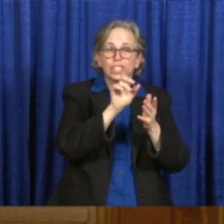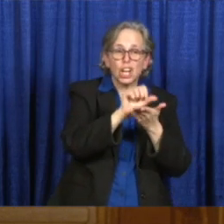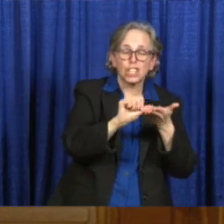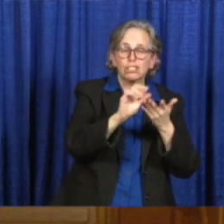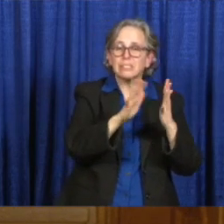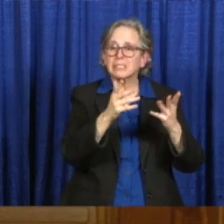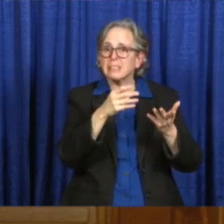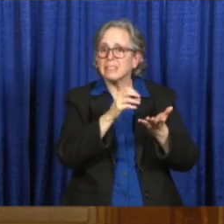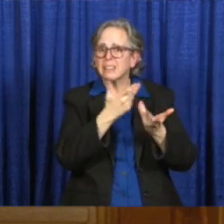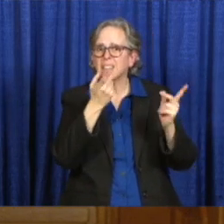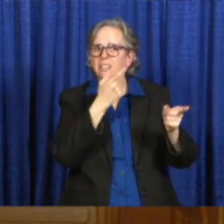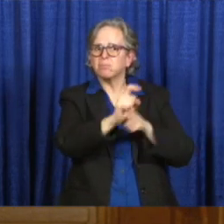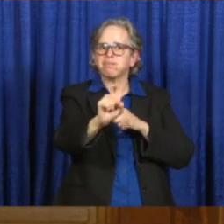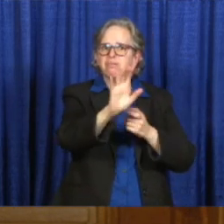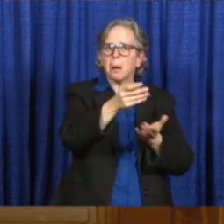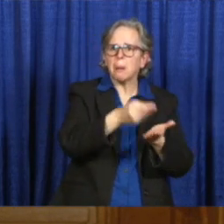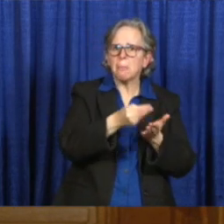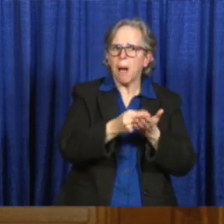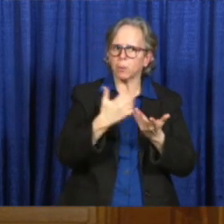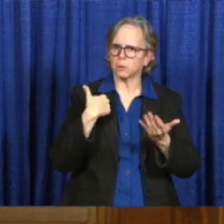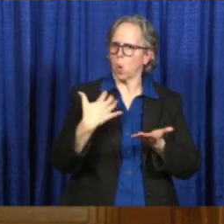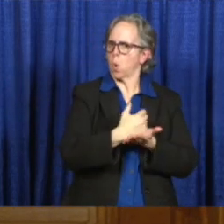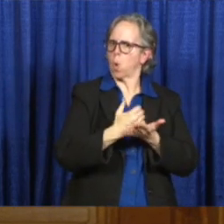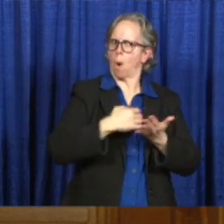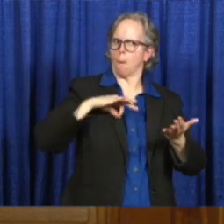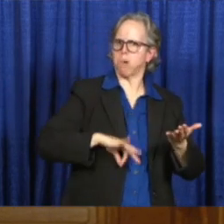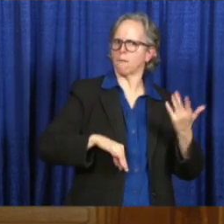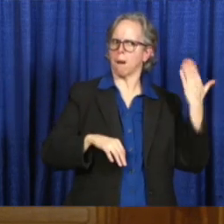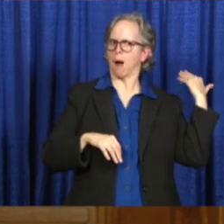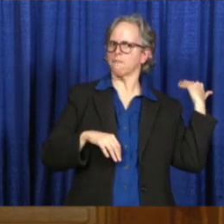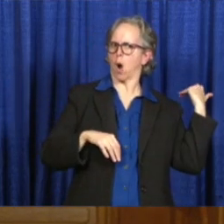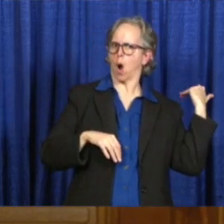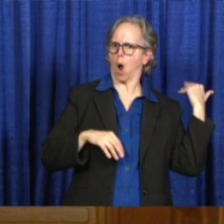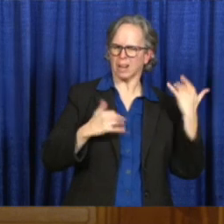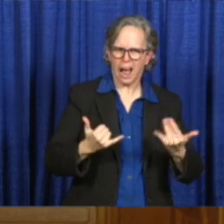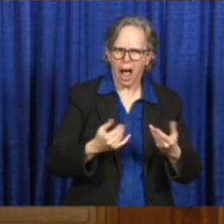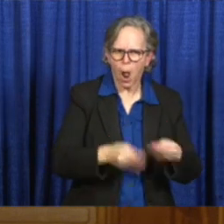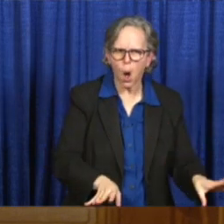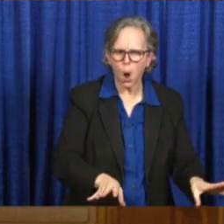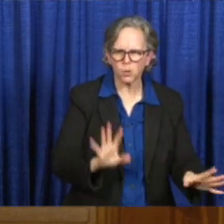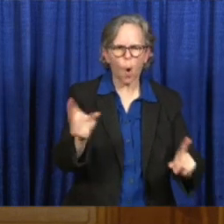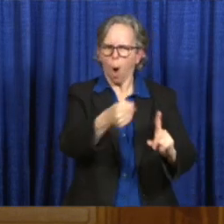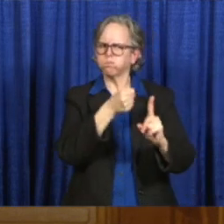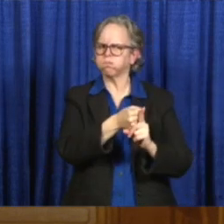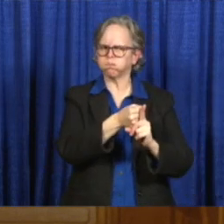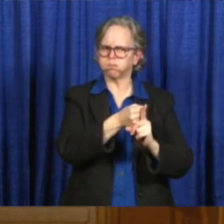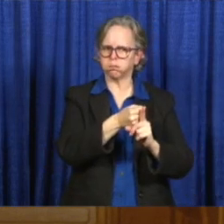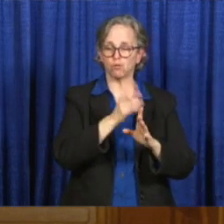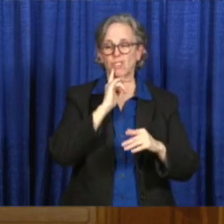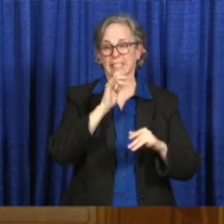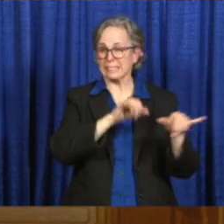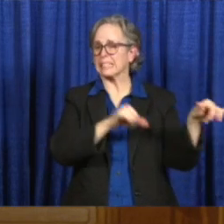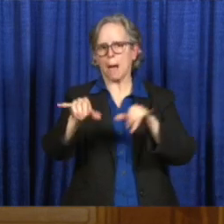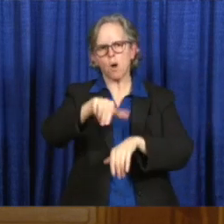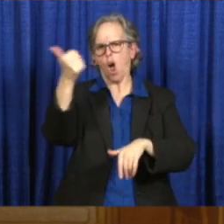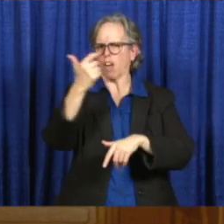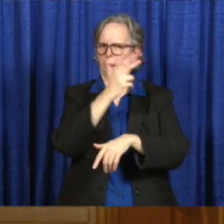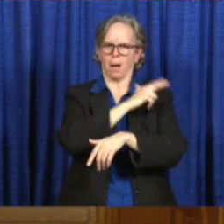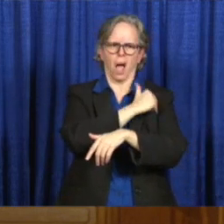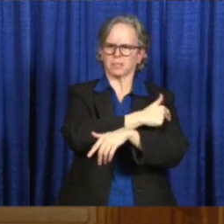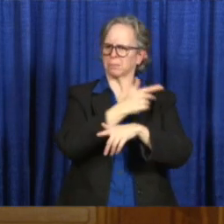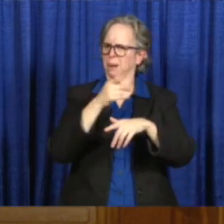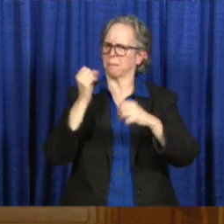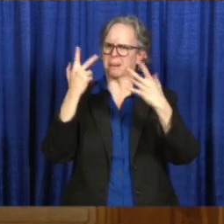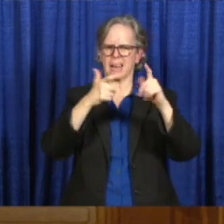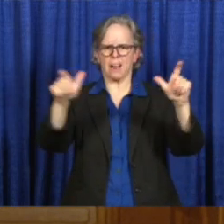the number of patients there. So yes, they've been hit. All the hospitals have really been hit by that. Now, the